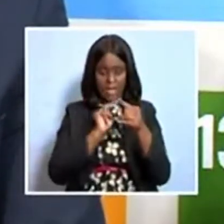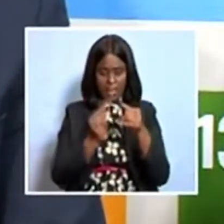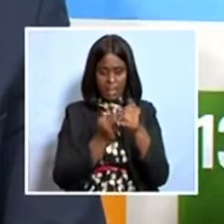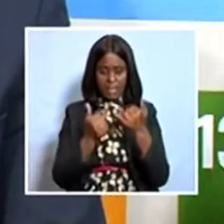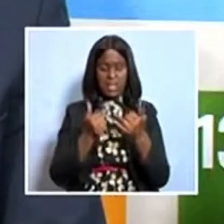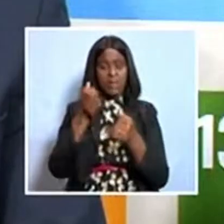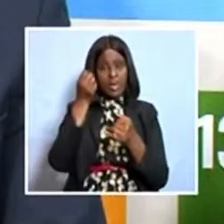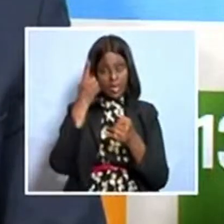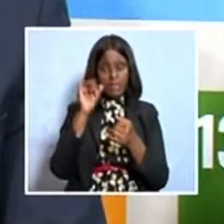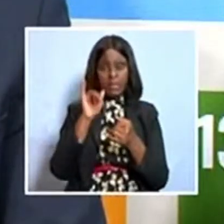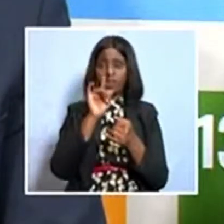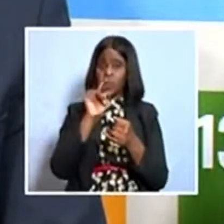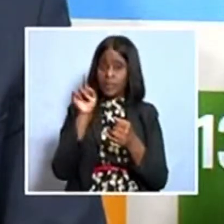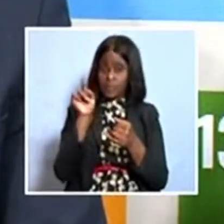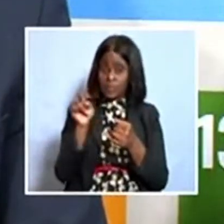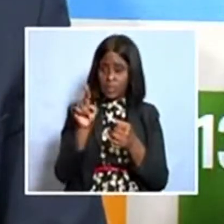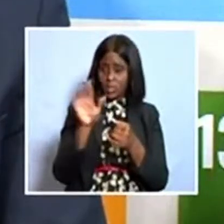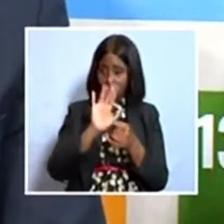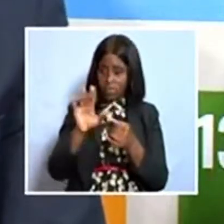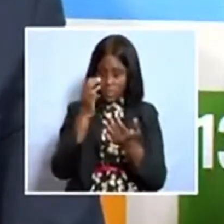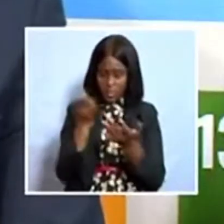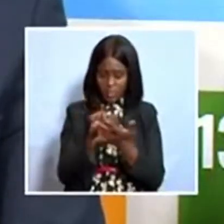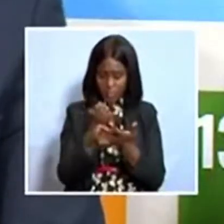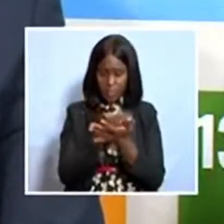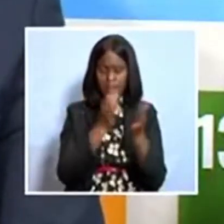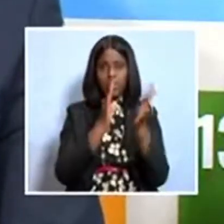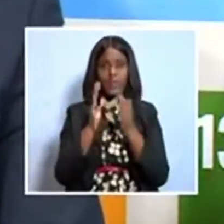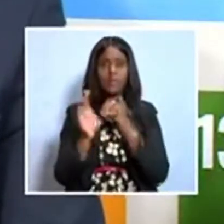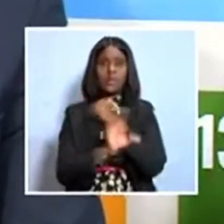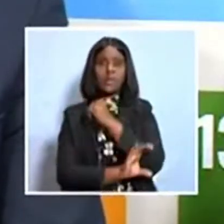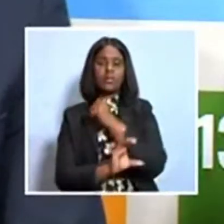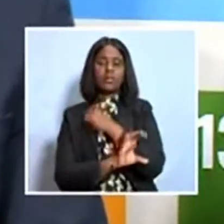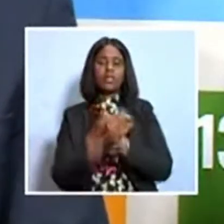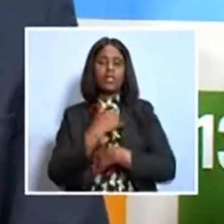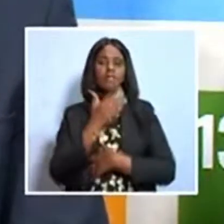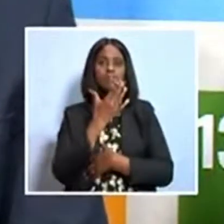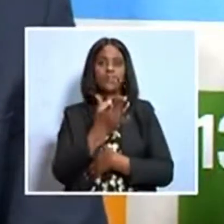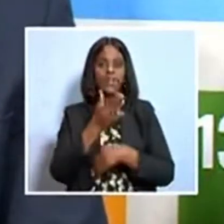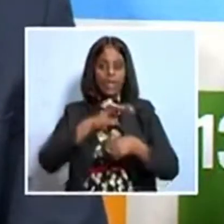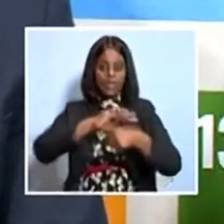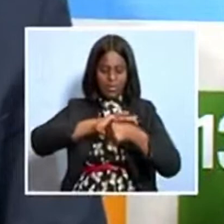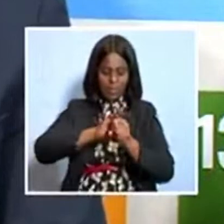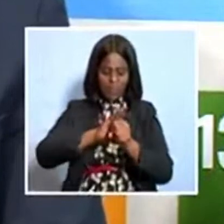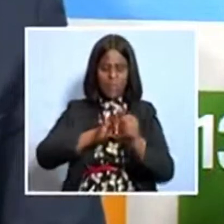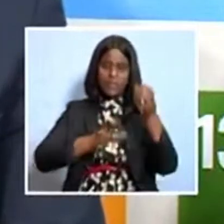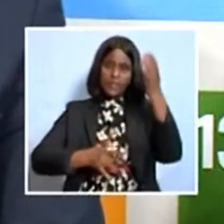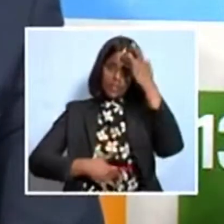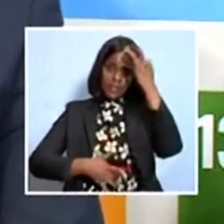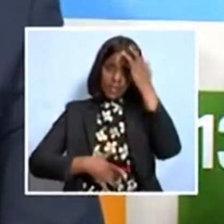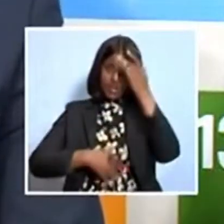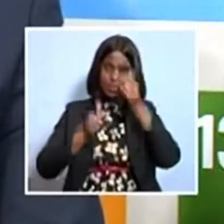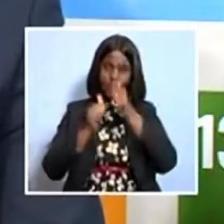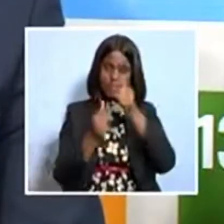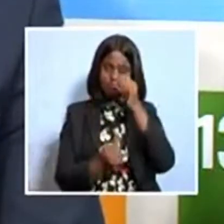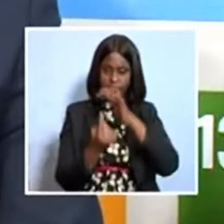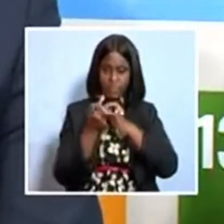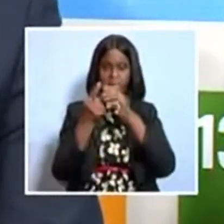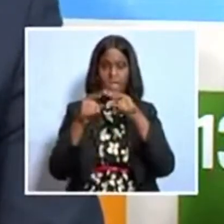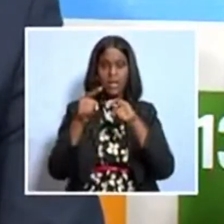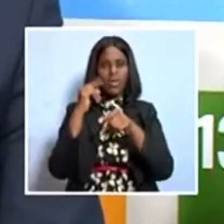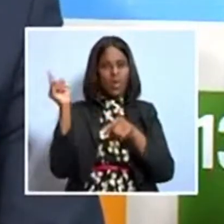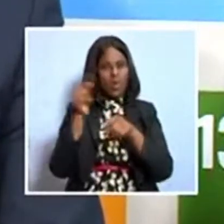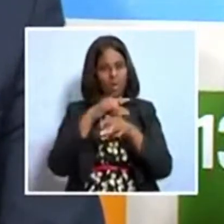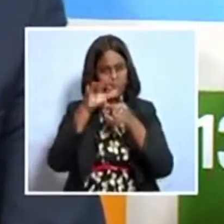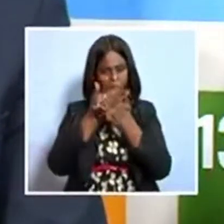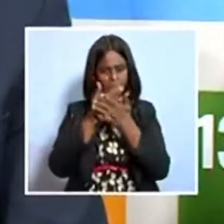understand, you know, the economic trajectory that the country has been through, the COVID-19 pandemic that came through that crippled the entire